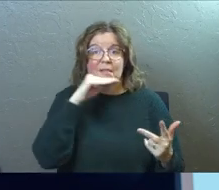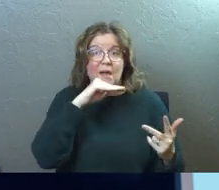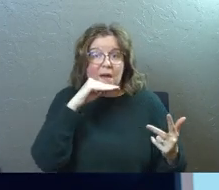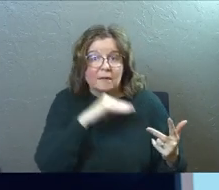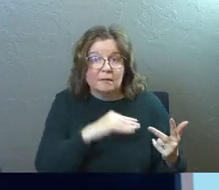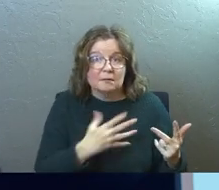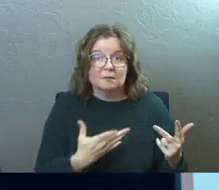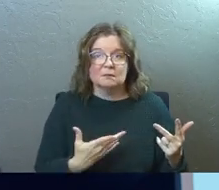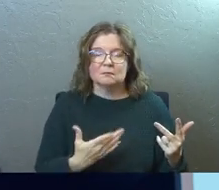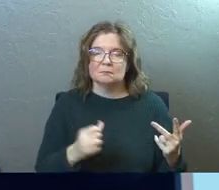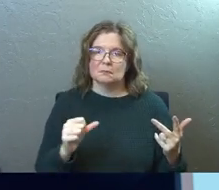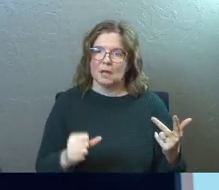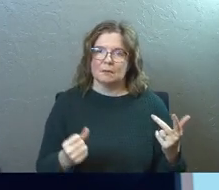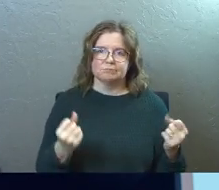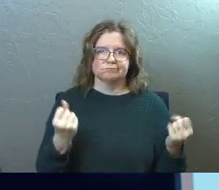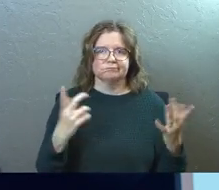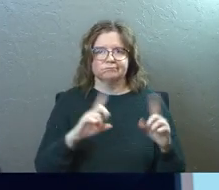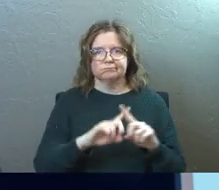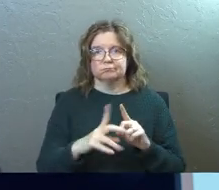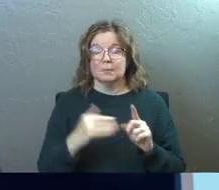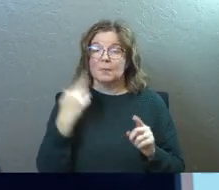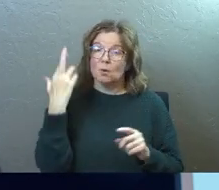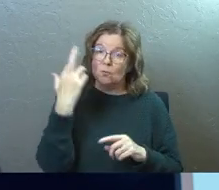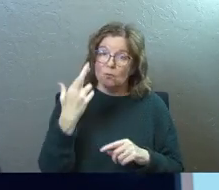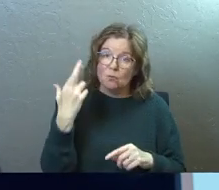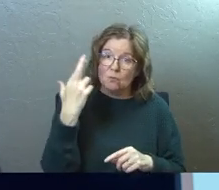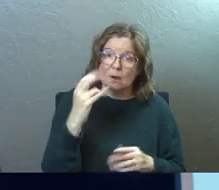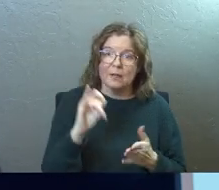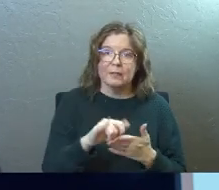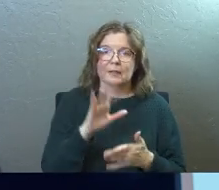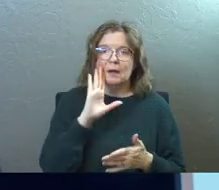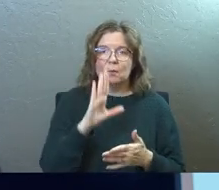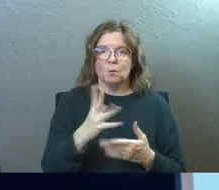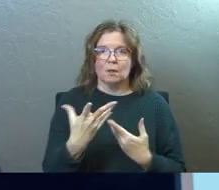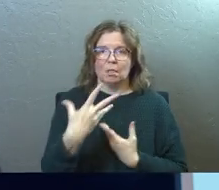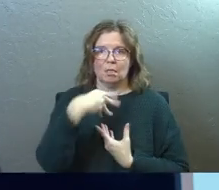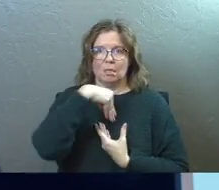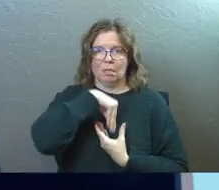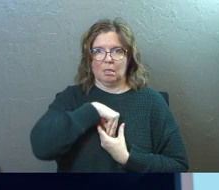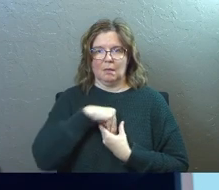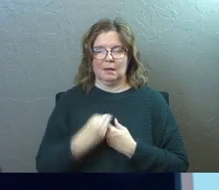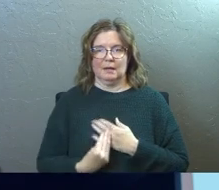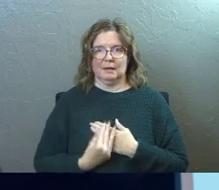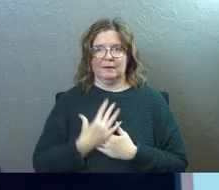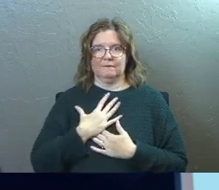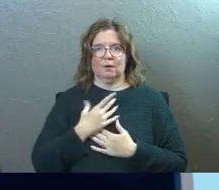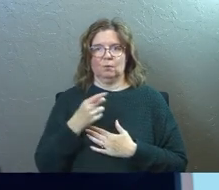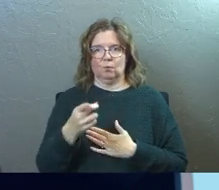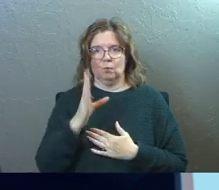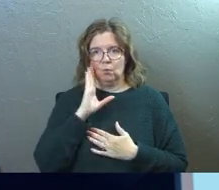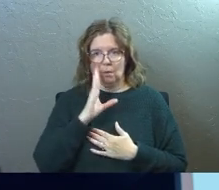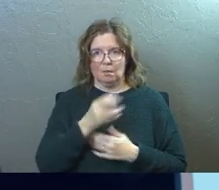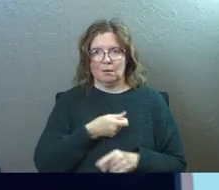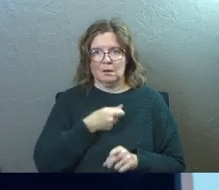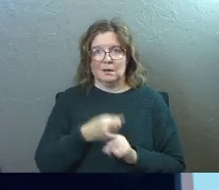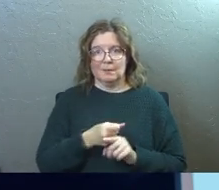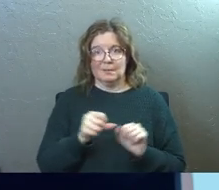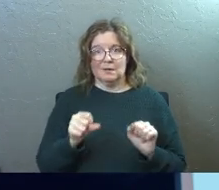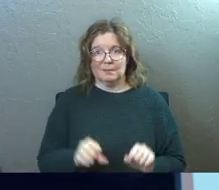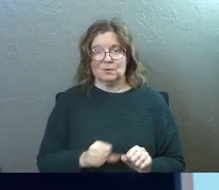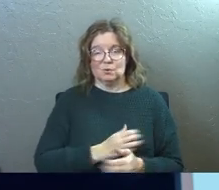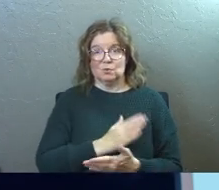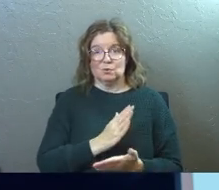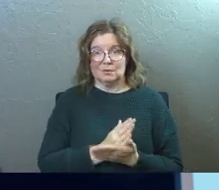lying. It can be a whole lot of things. But just realize that that's going to get inside of you. And it's going to impact your ability